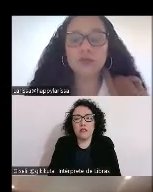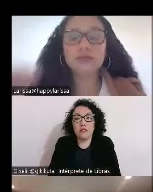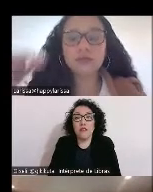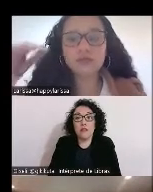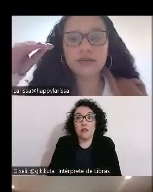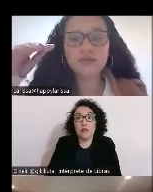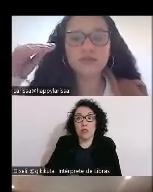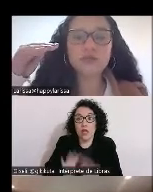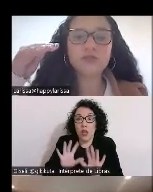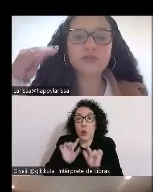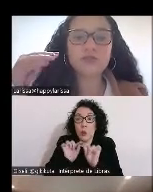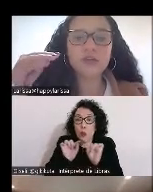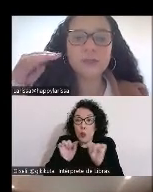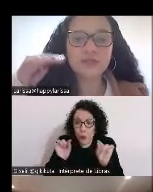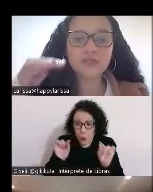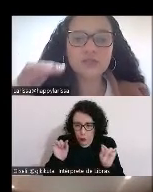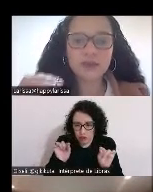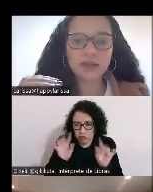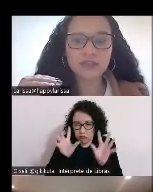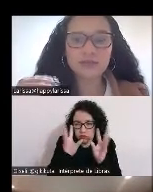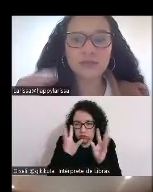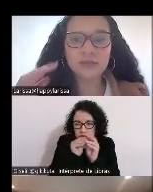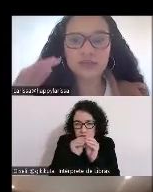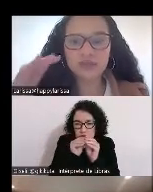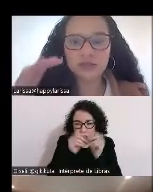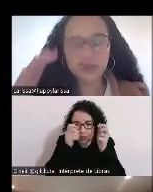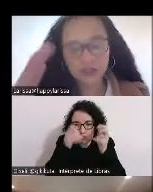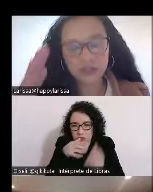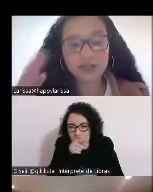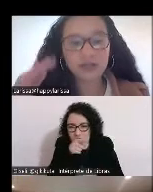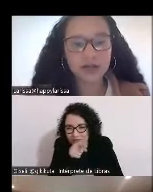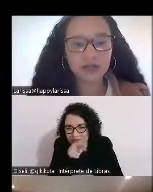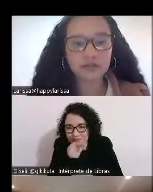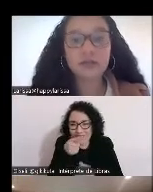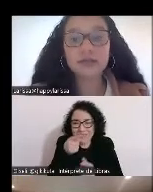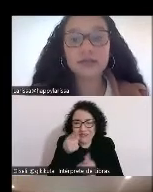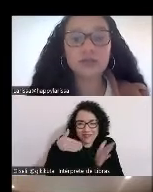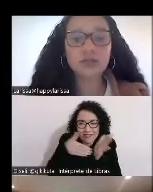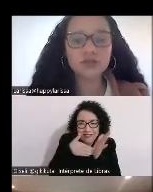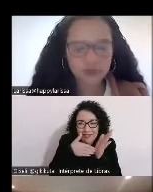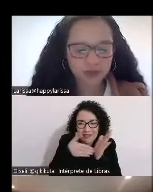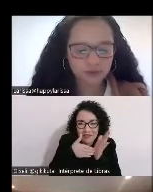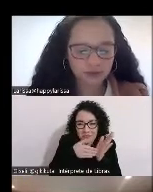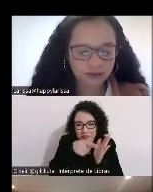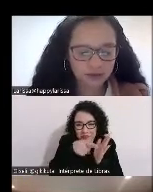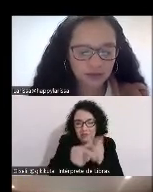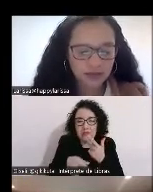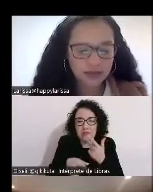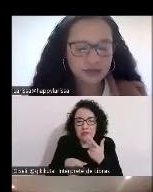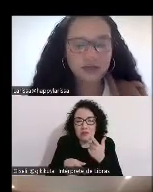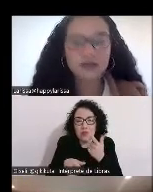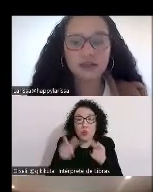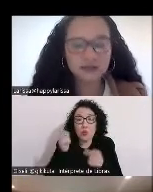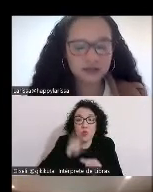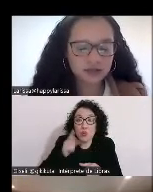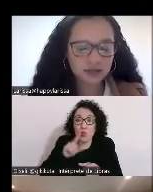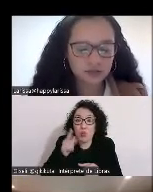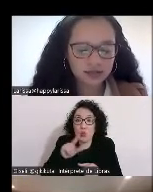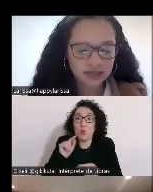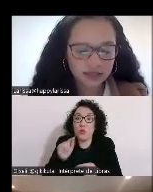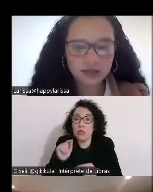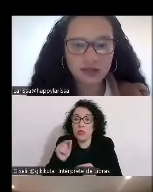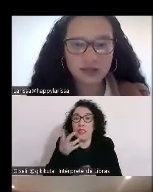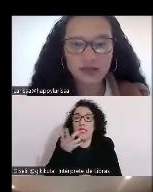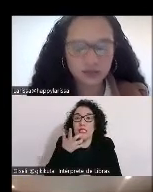os resultados vocês podem ver na parte de baixo, da parte direita embaixo, que são os resultados, que são crianças que